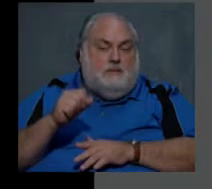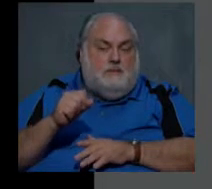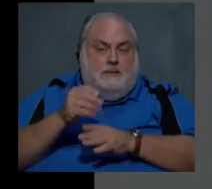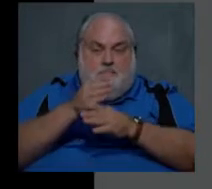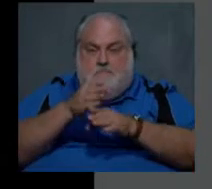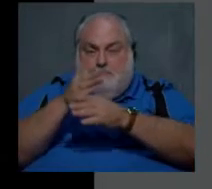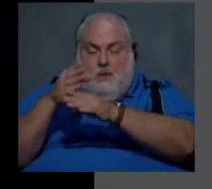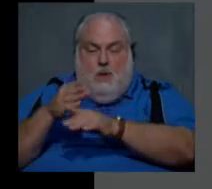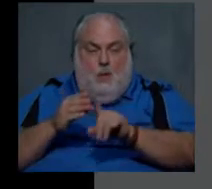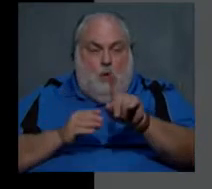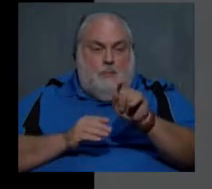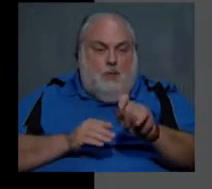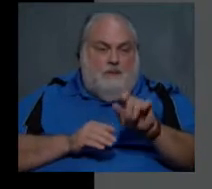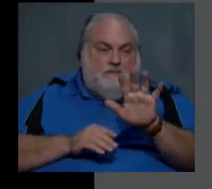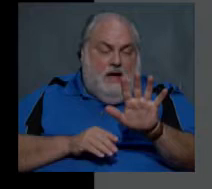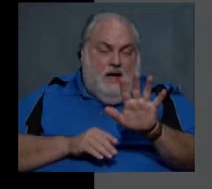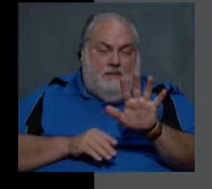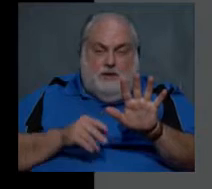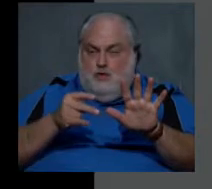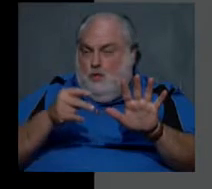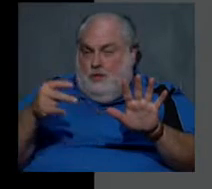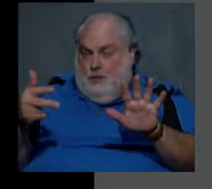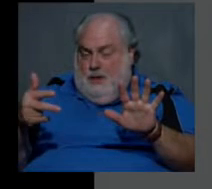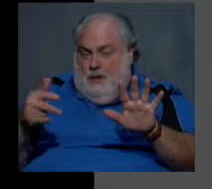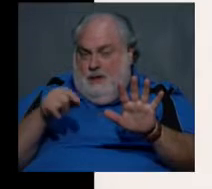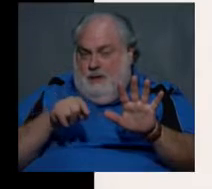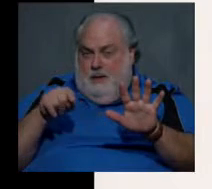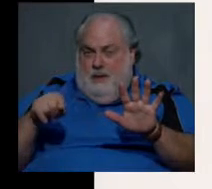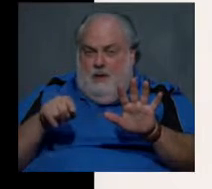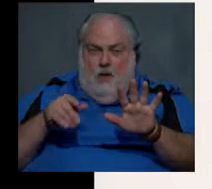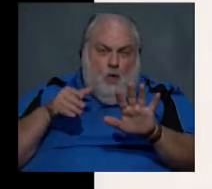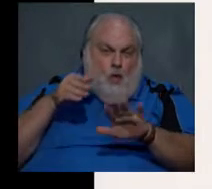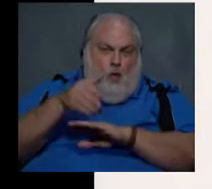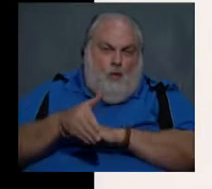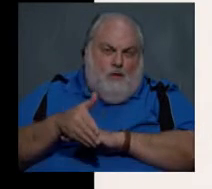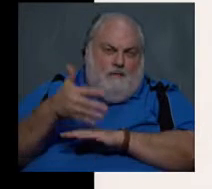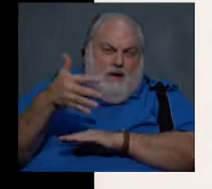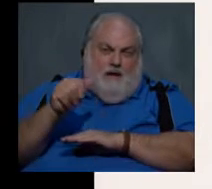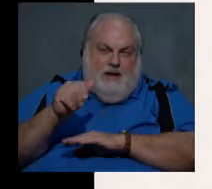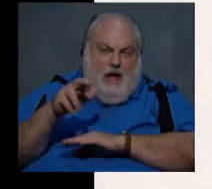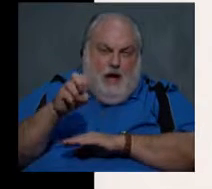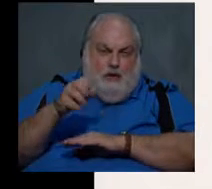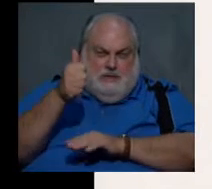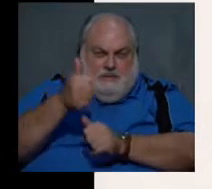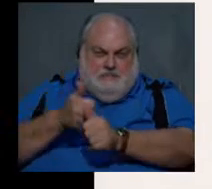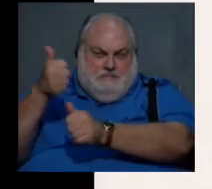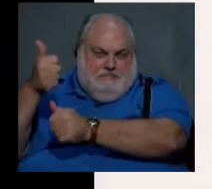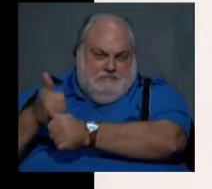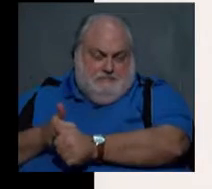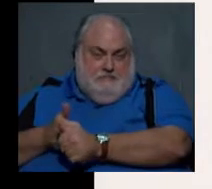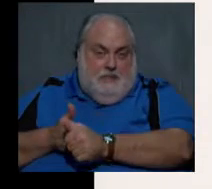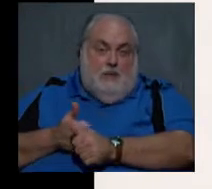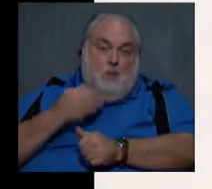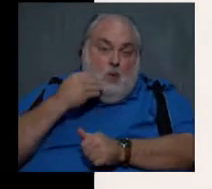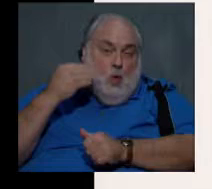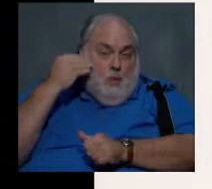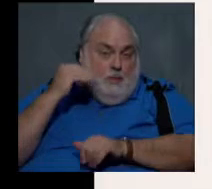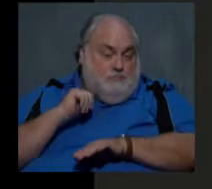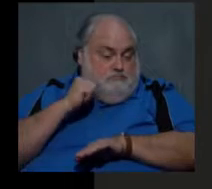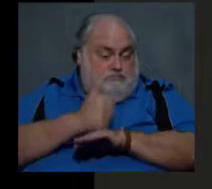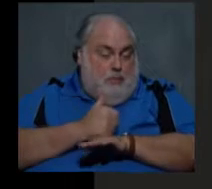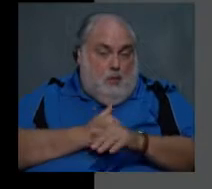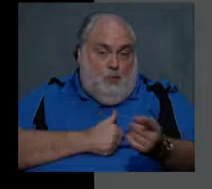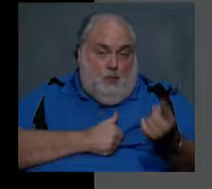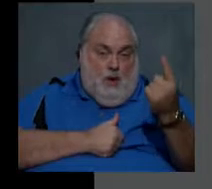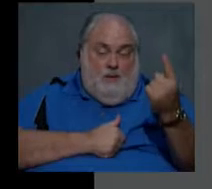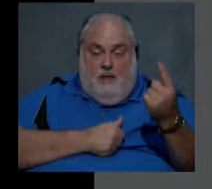1.5 acres, and lots 2 and 3 were proposed with just over 5 acres each. An existing home was located on Lot 1. The remaining